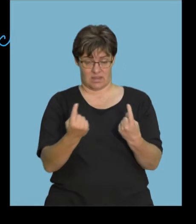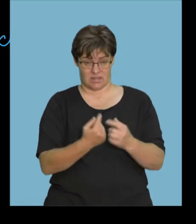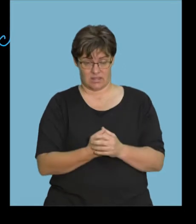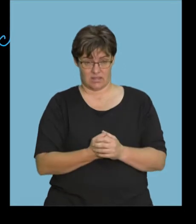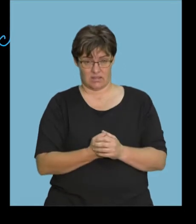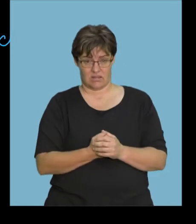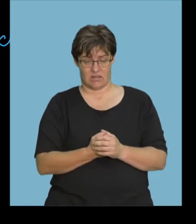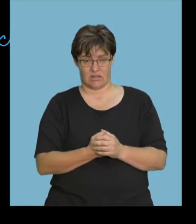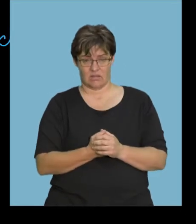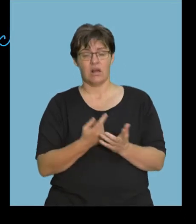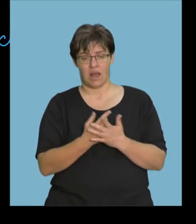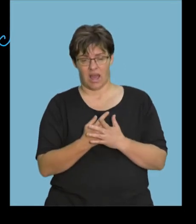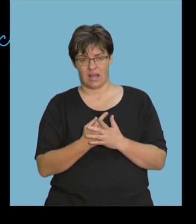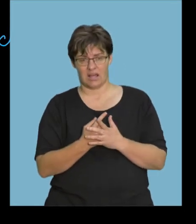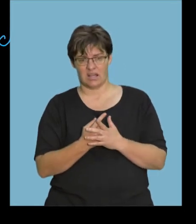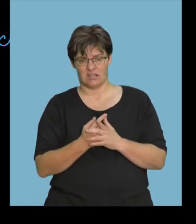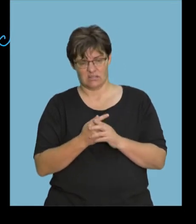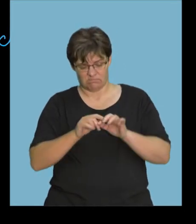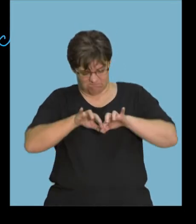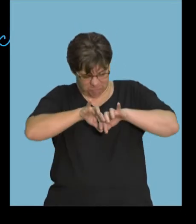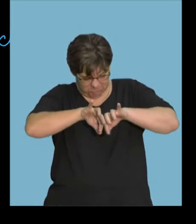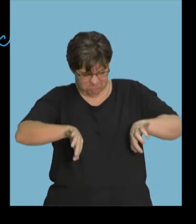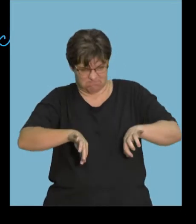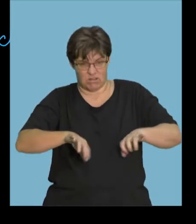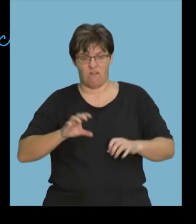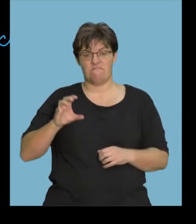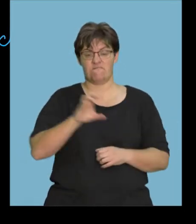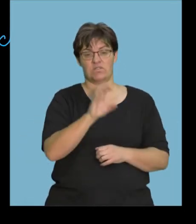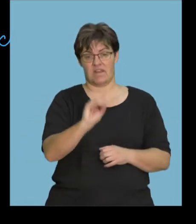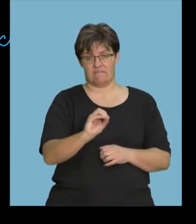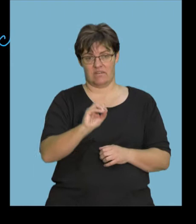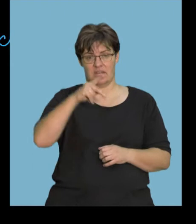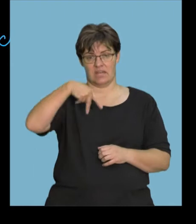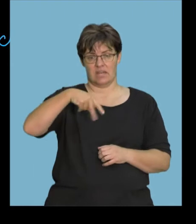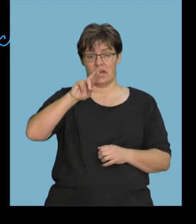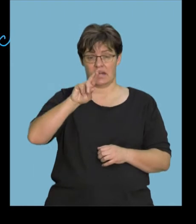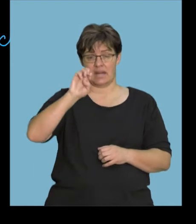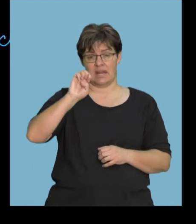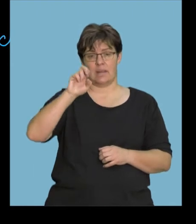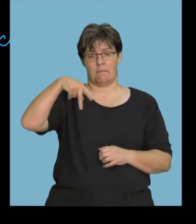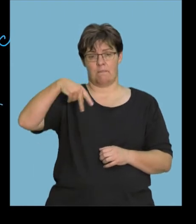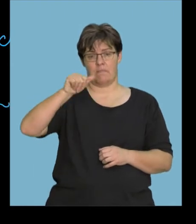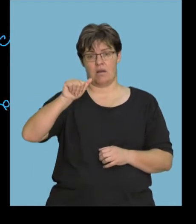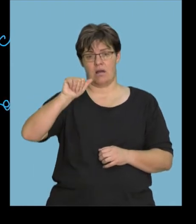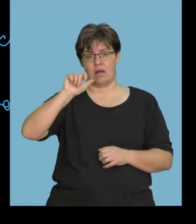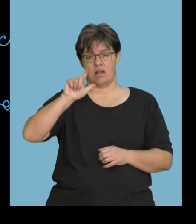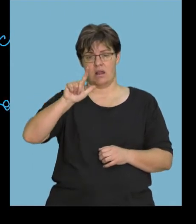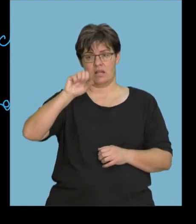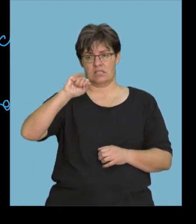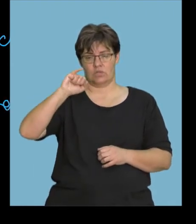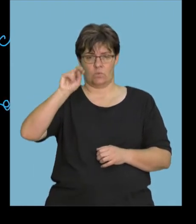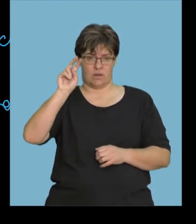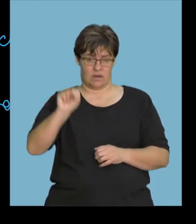repel each other. So there's a force of repulsion. So there's a force of repulsion.